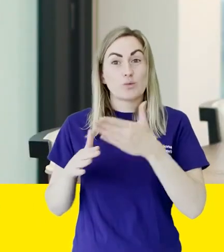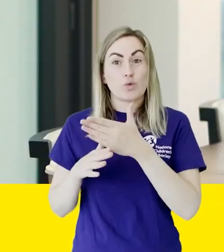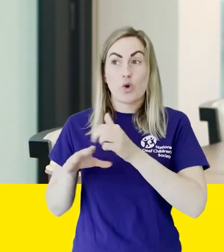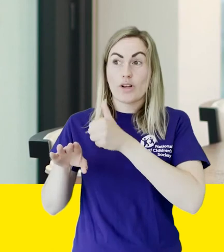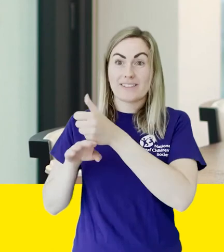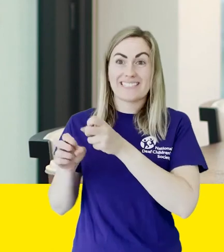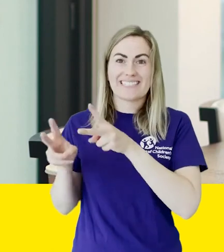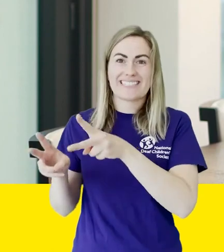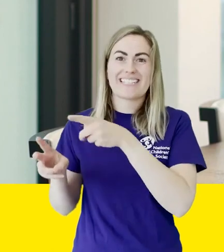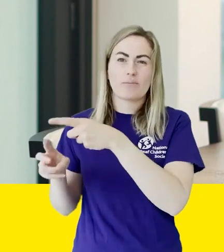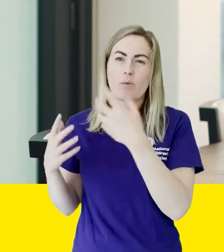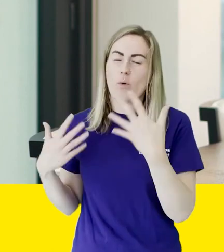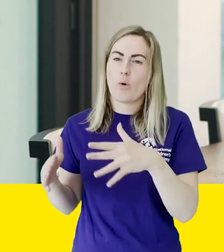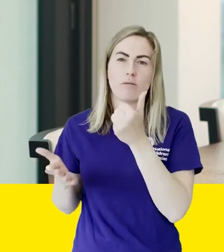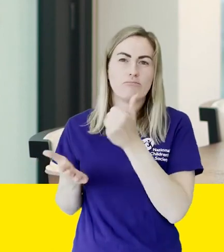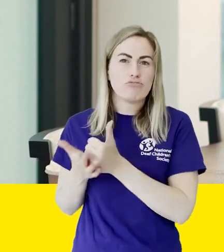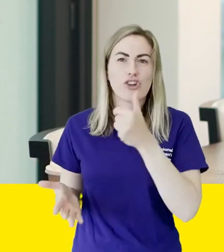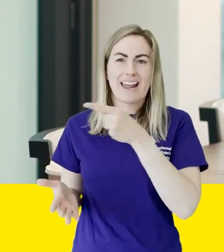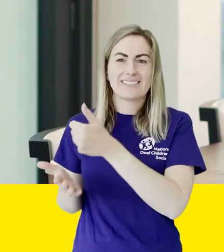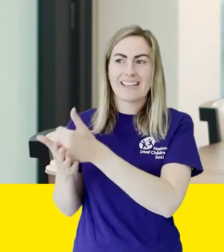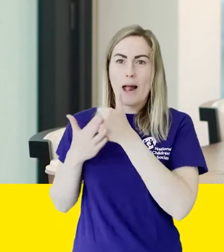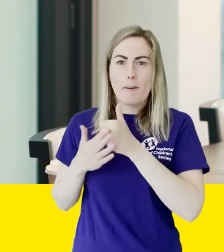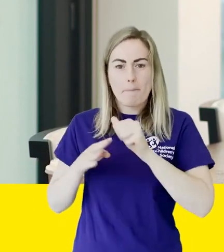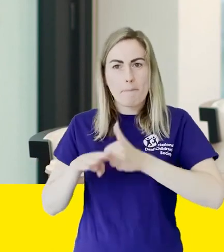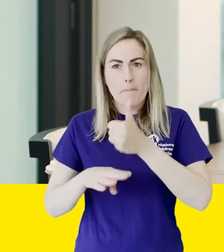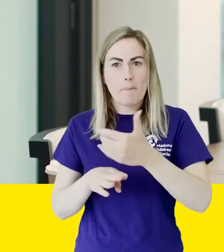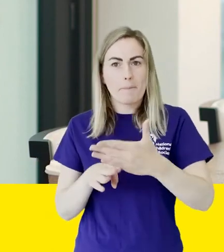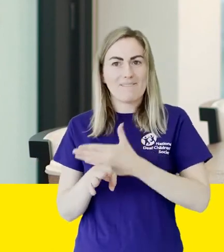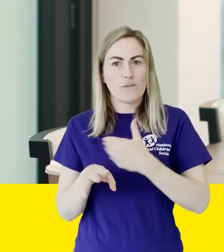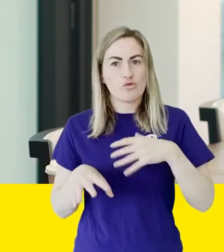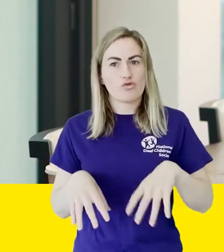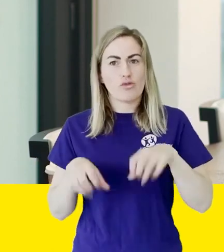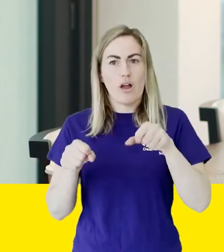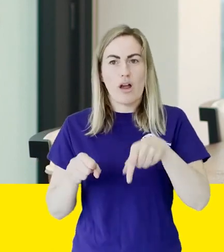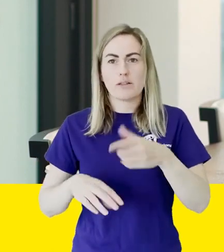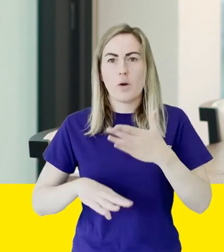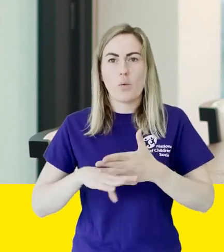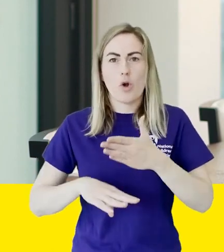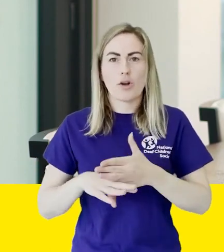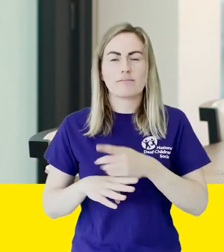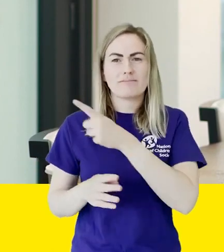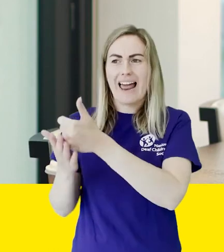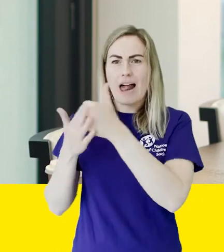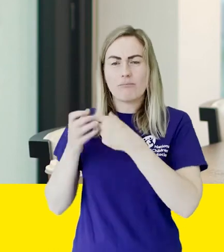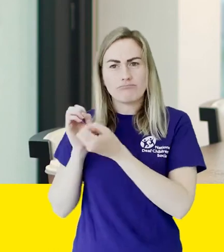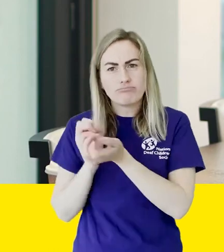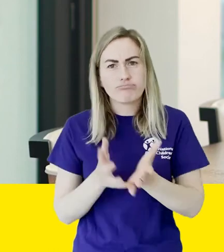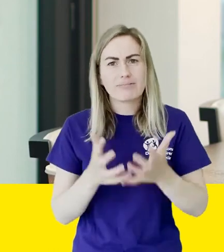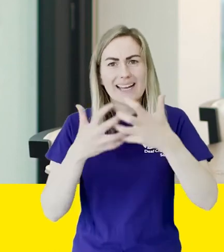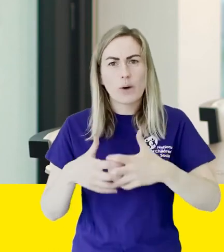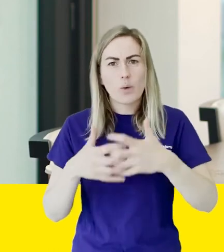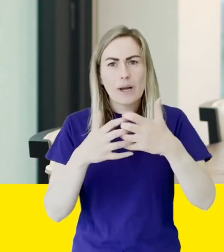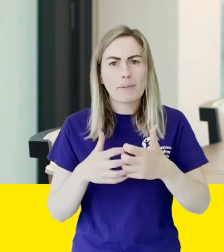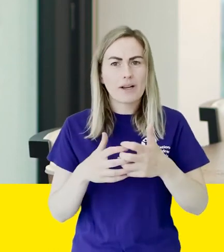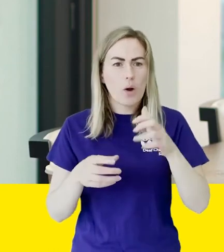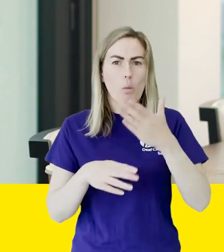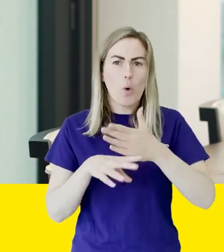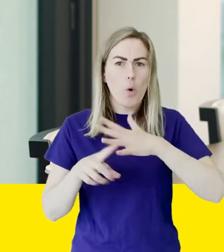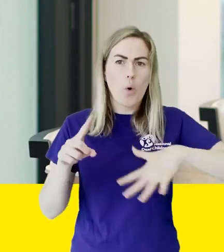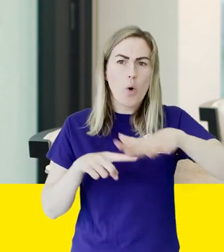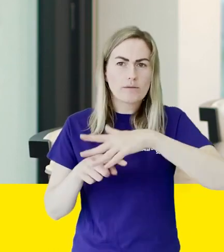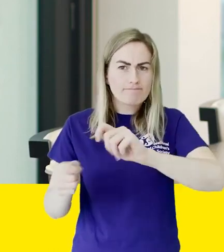really great scheme that I went through before I started work here, and they helped provide the equipment and make